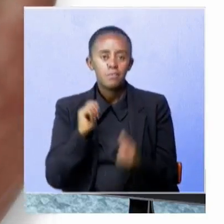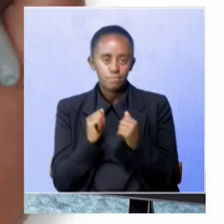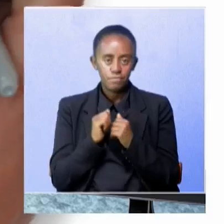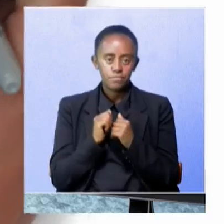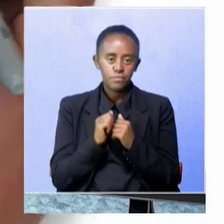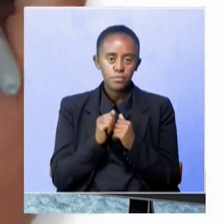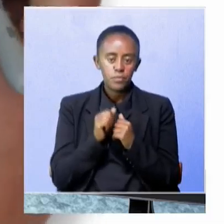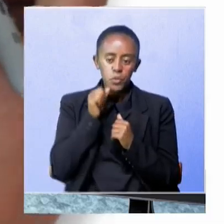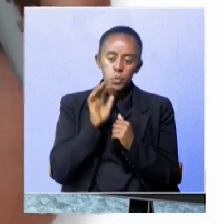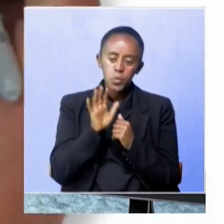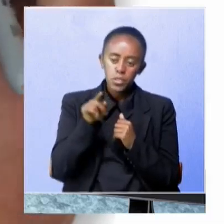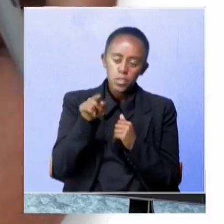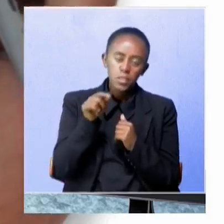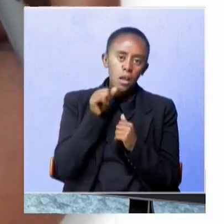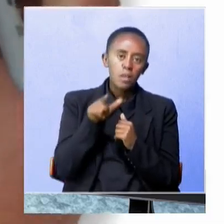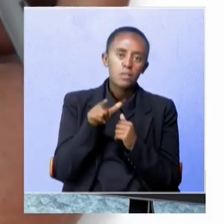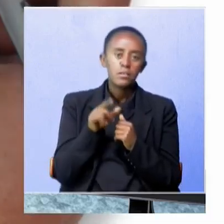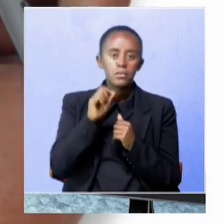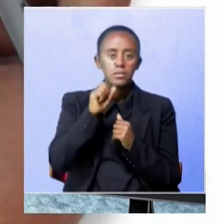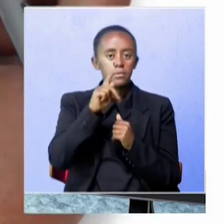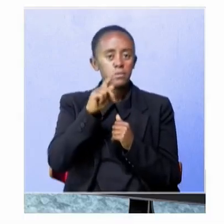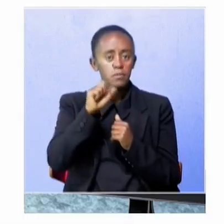within her.